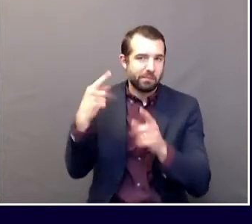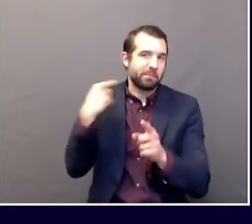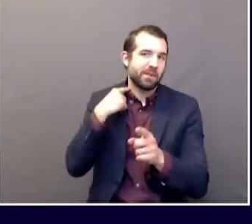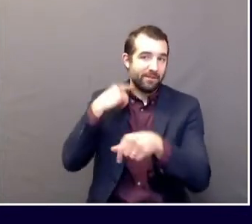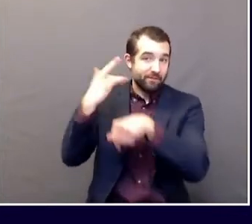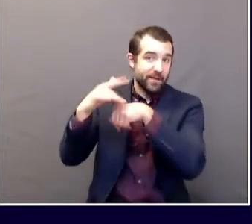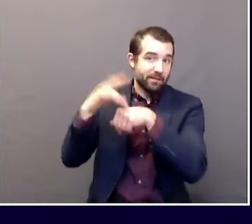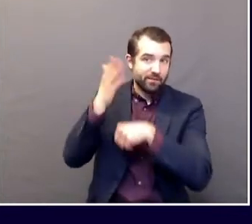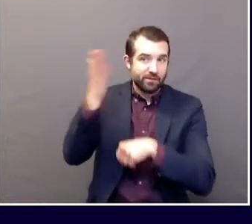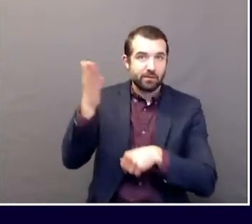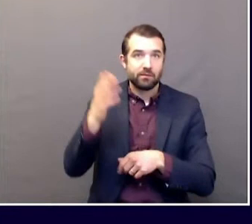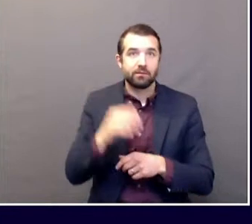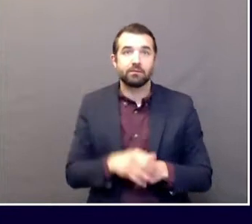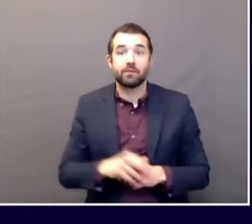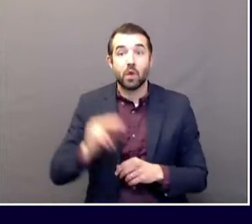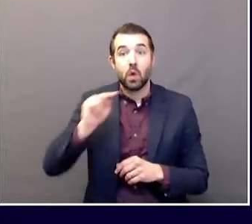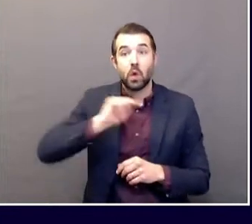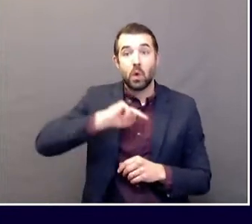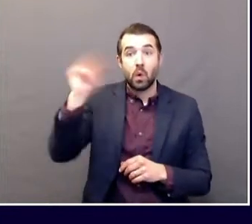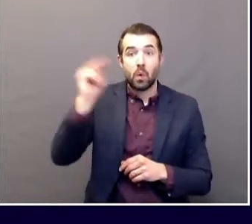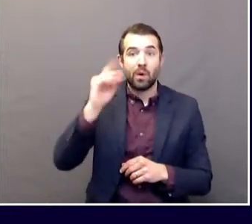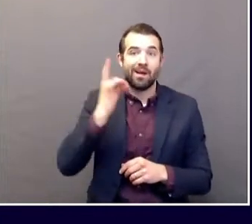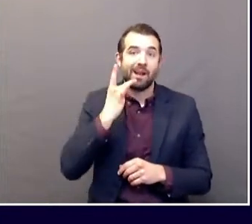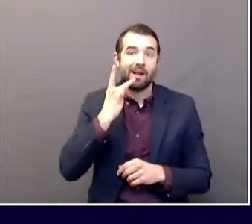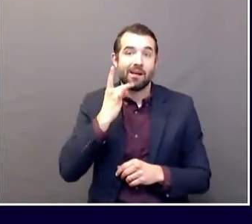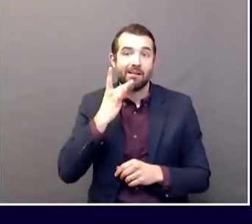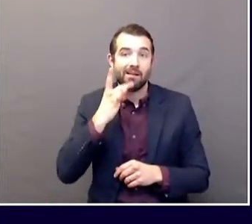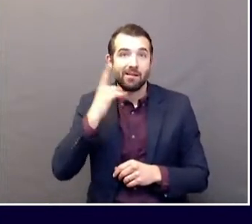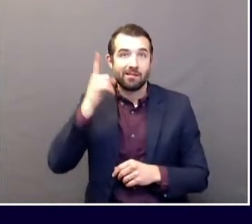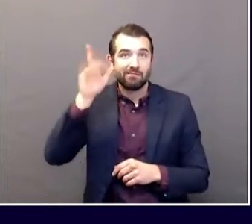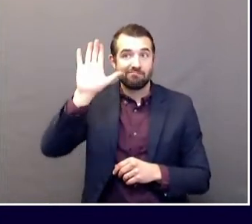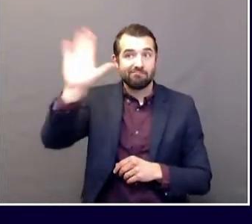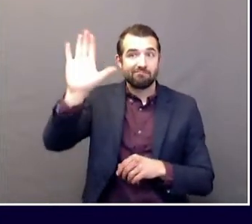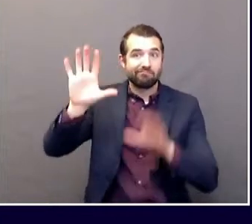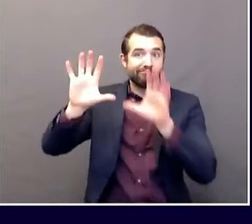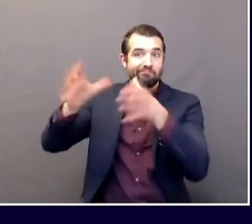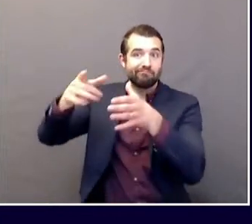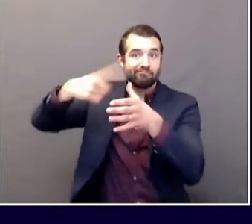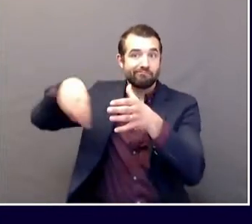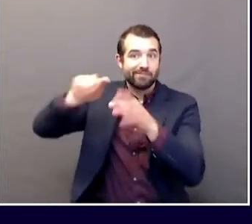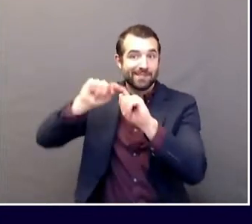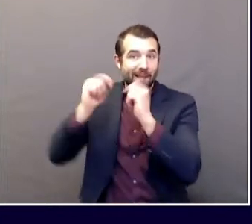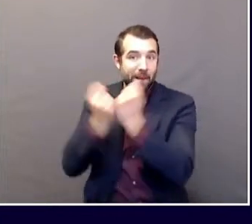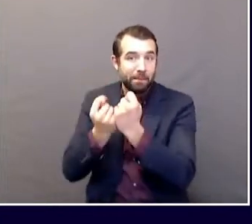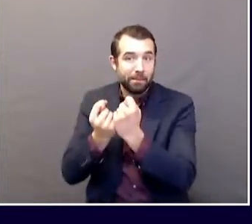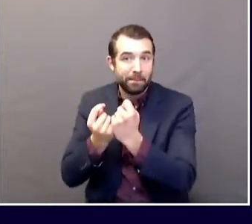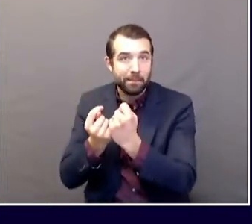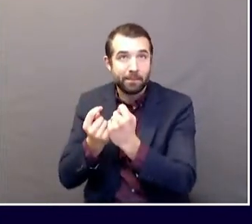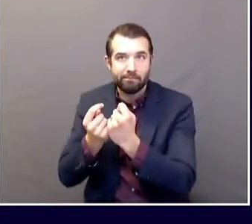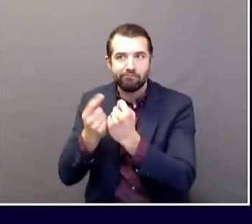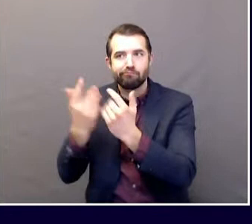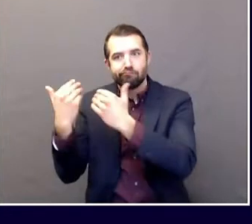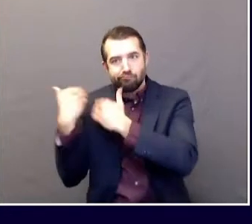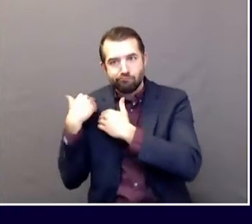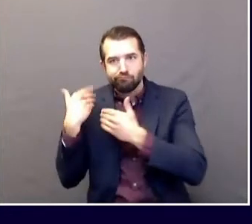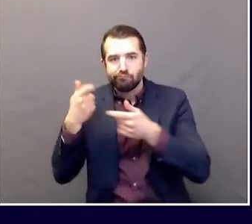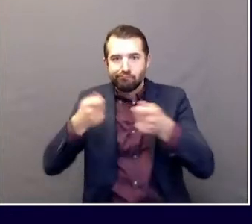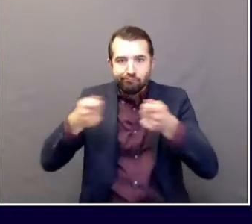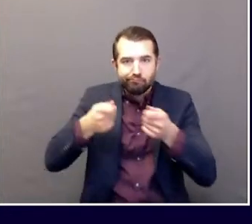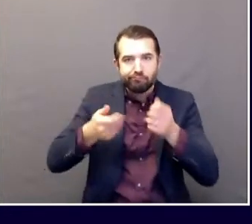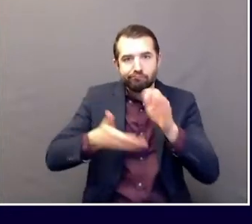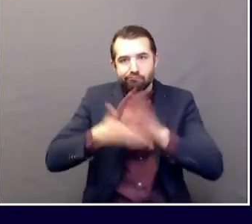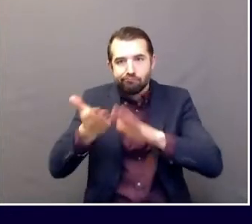is operating the Cross Insurance Center site. And I spoke, among others, with Dr. Jim Jarvis, who noted that as they